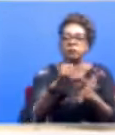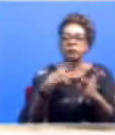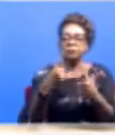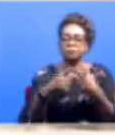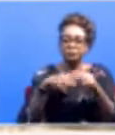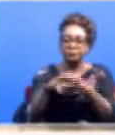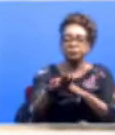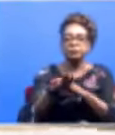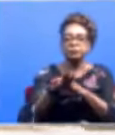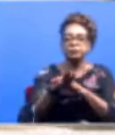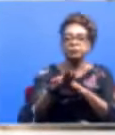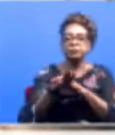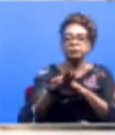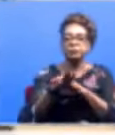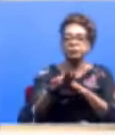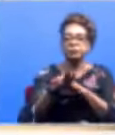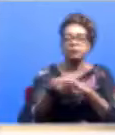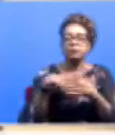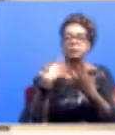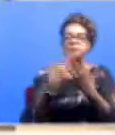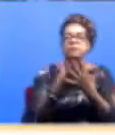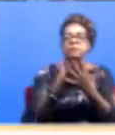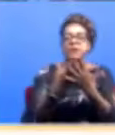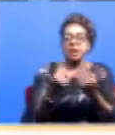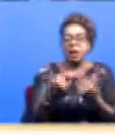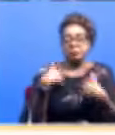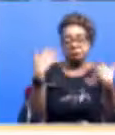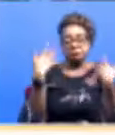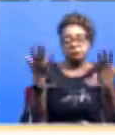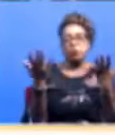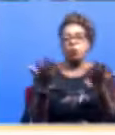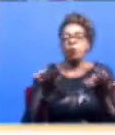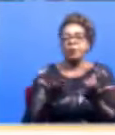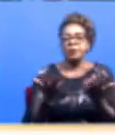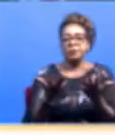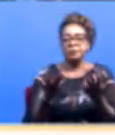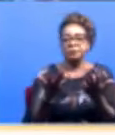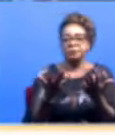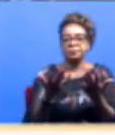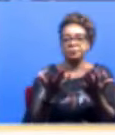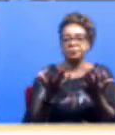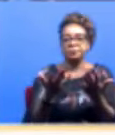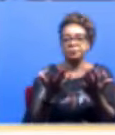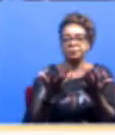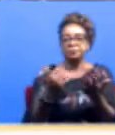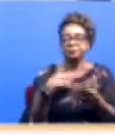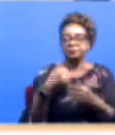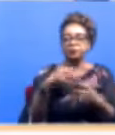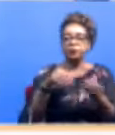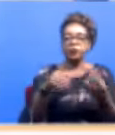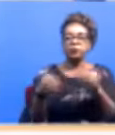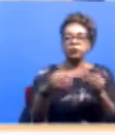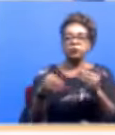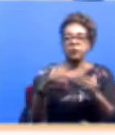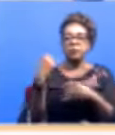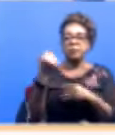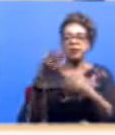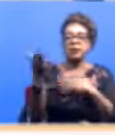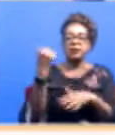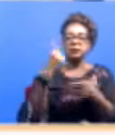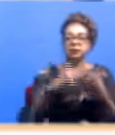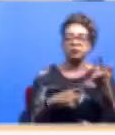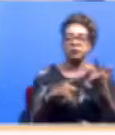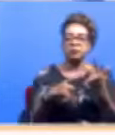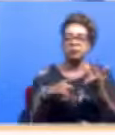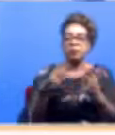zikaingia. Wakamshika. Sasa sijui ako wapi. During his visit to Busia on 28th of May last year, President